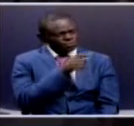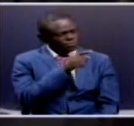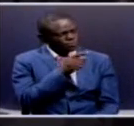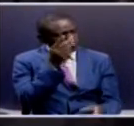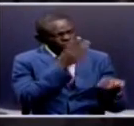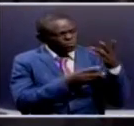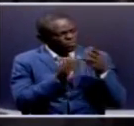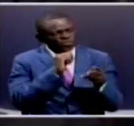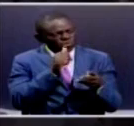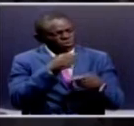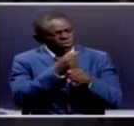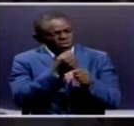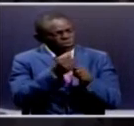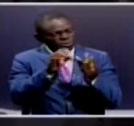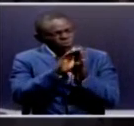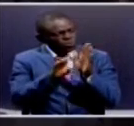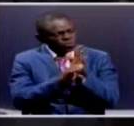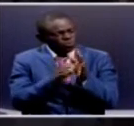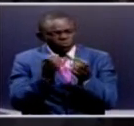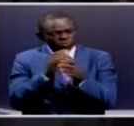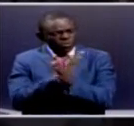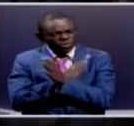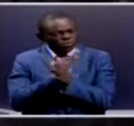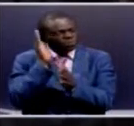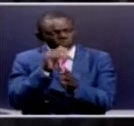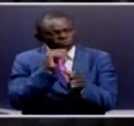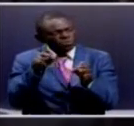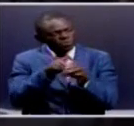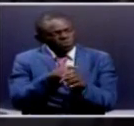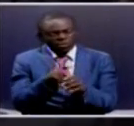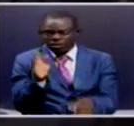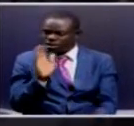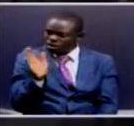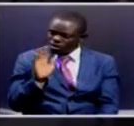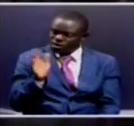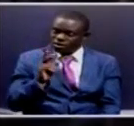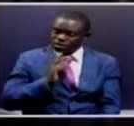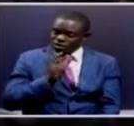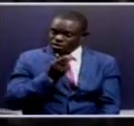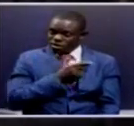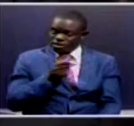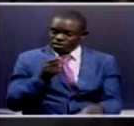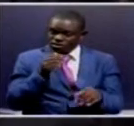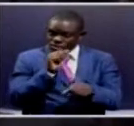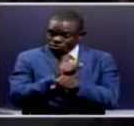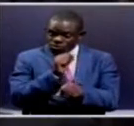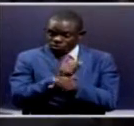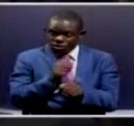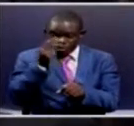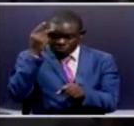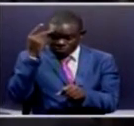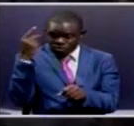fundamental principle here of representative democracy. Members of Parliament will be there. MMD is represented in